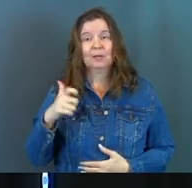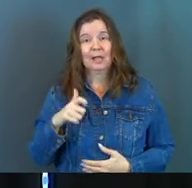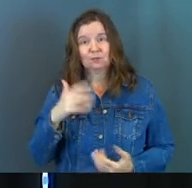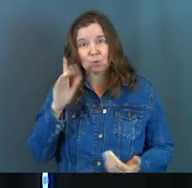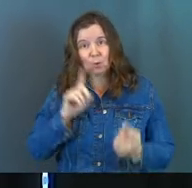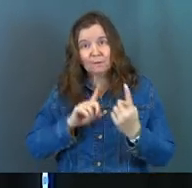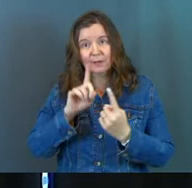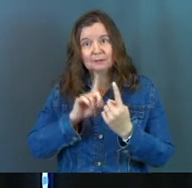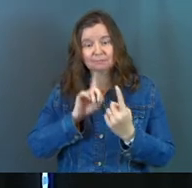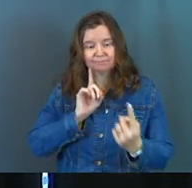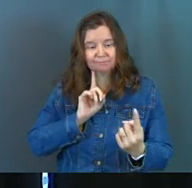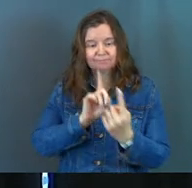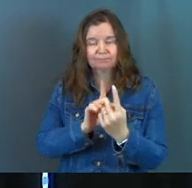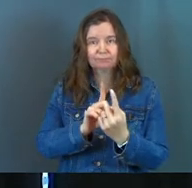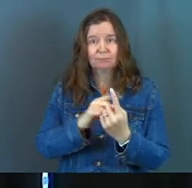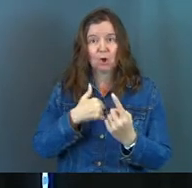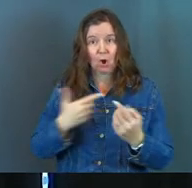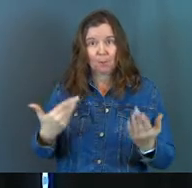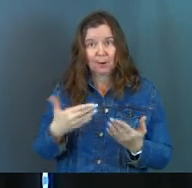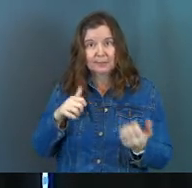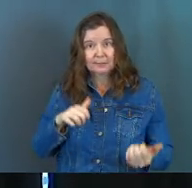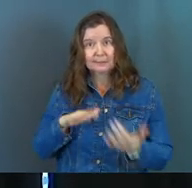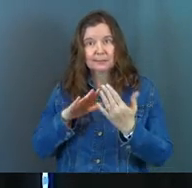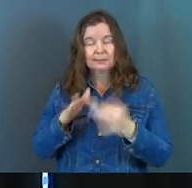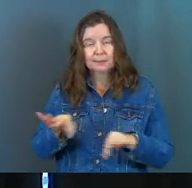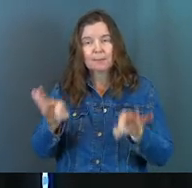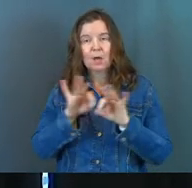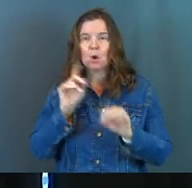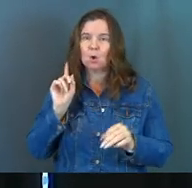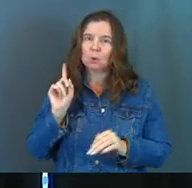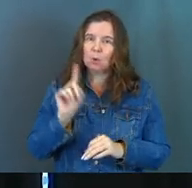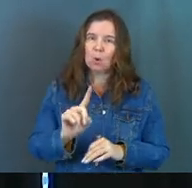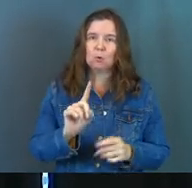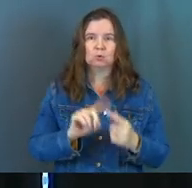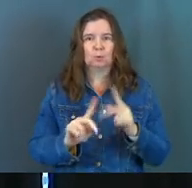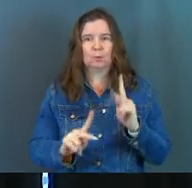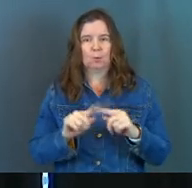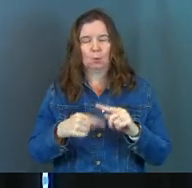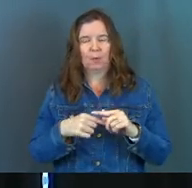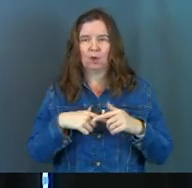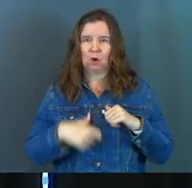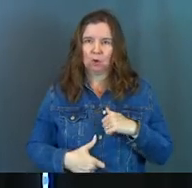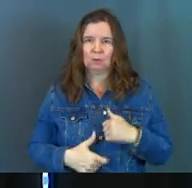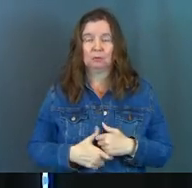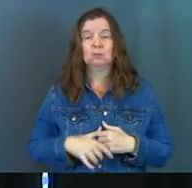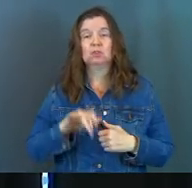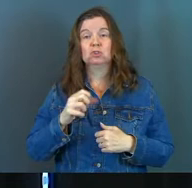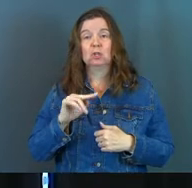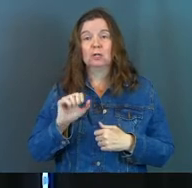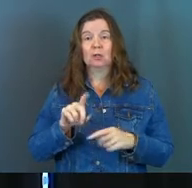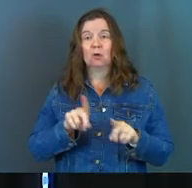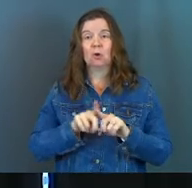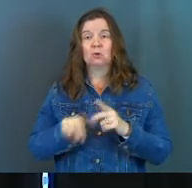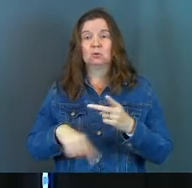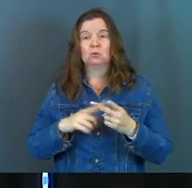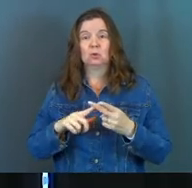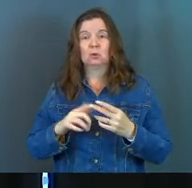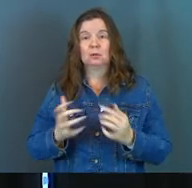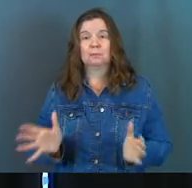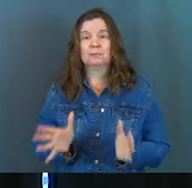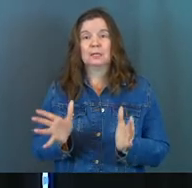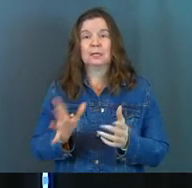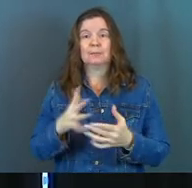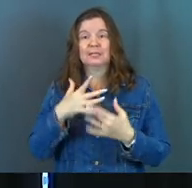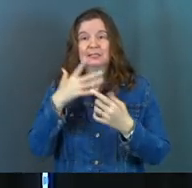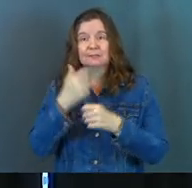to go face to face. Our presence matters. Go to people when they're in this place. Jonathan also built up